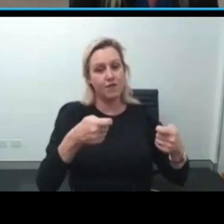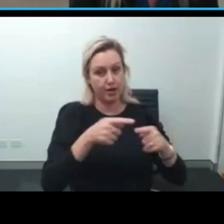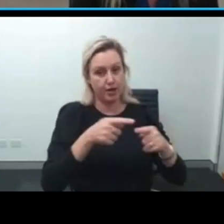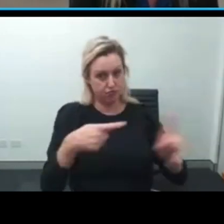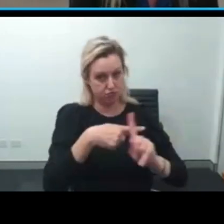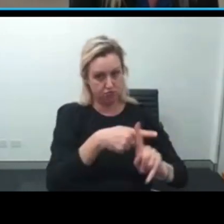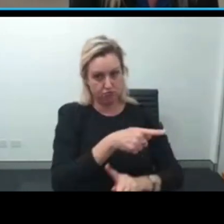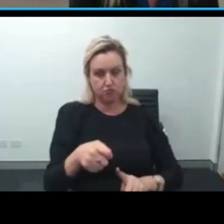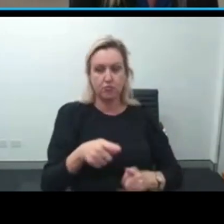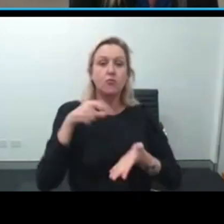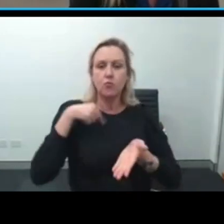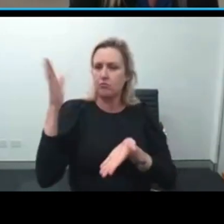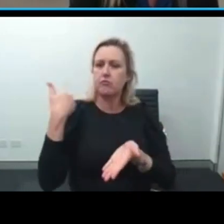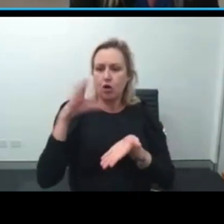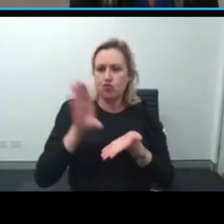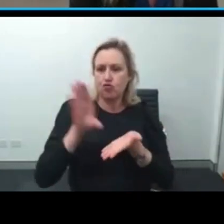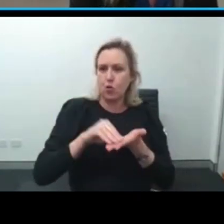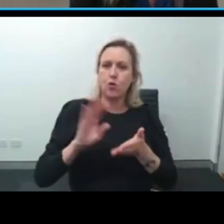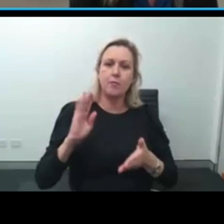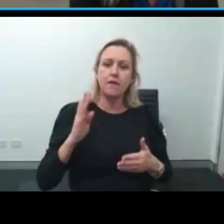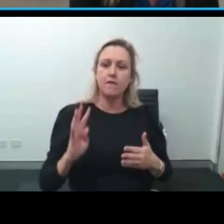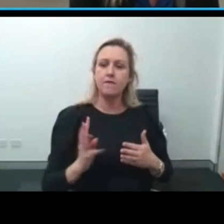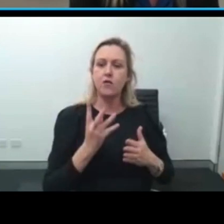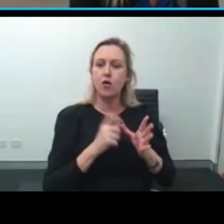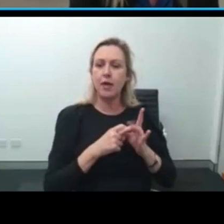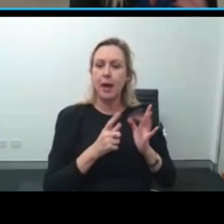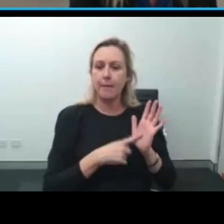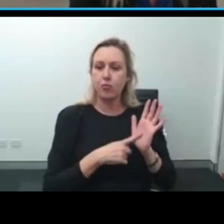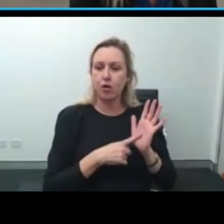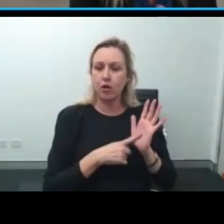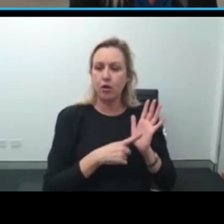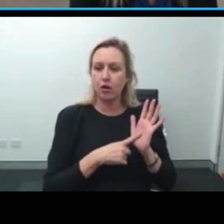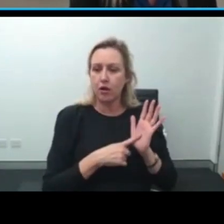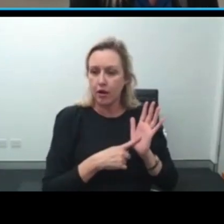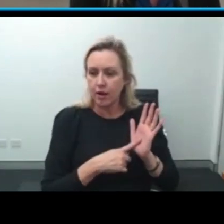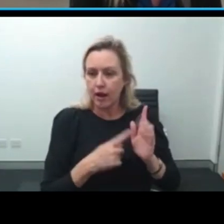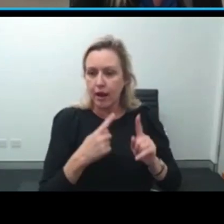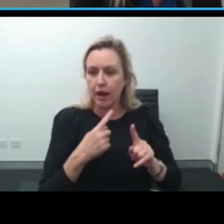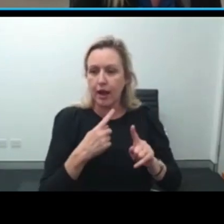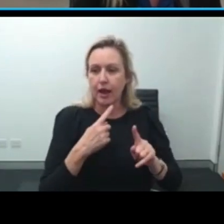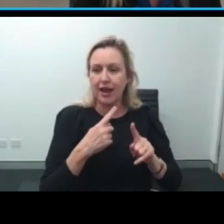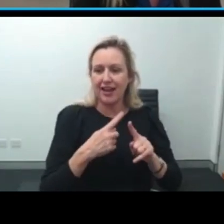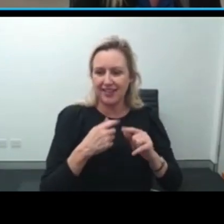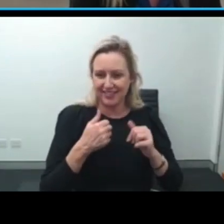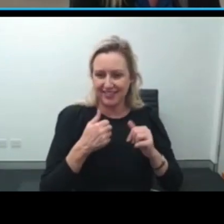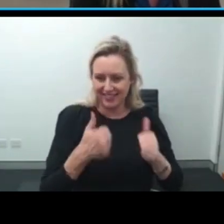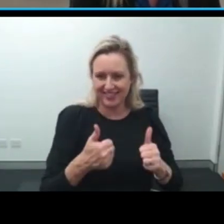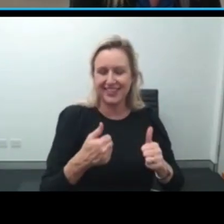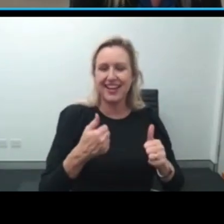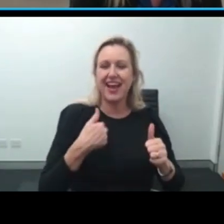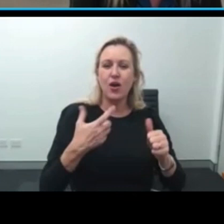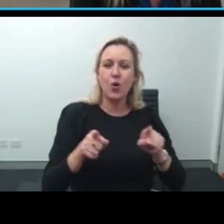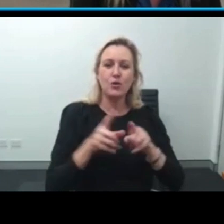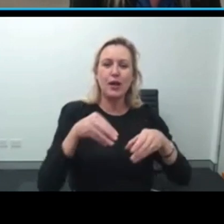was recorded. It was on the 4th of April, and it covered the general program scope with a big focus on inclusions